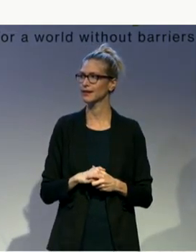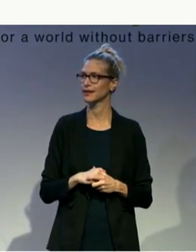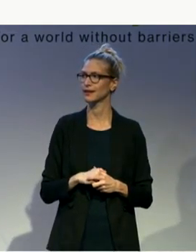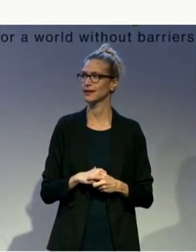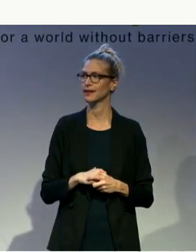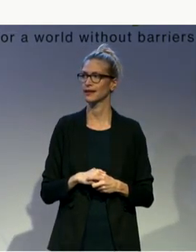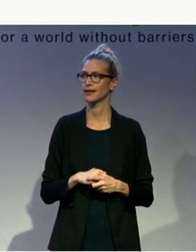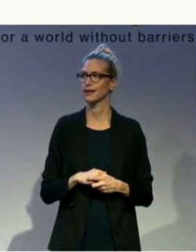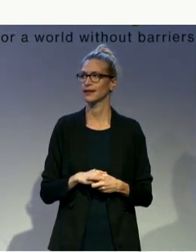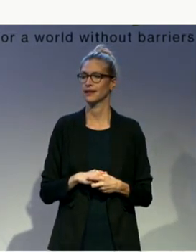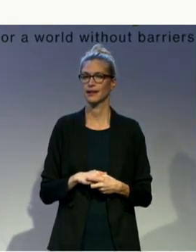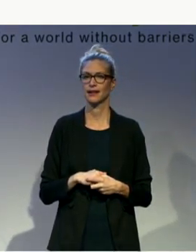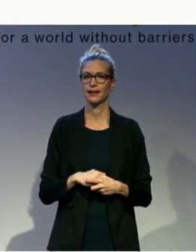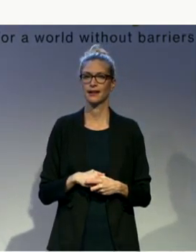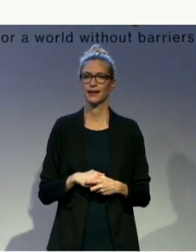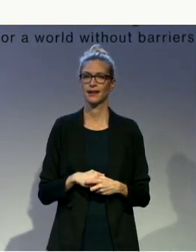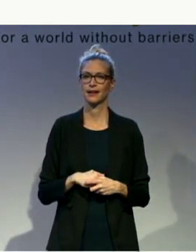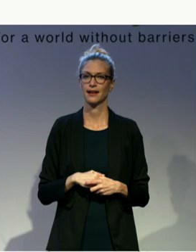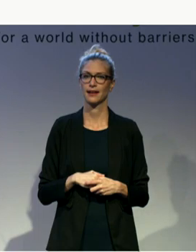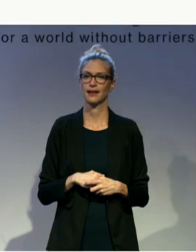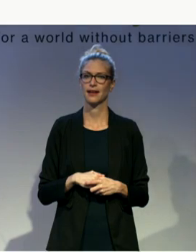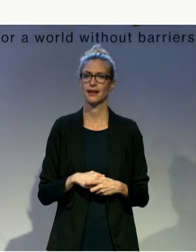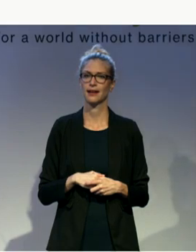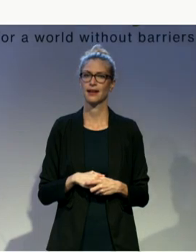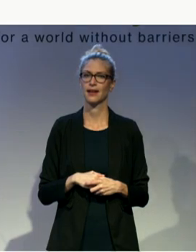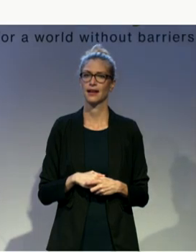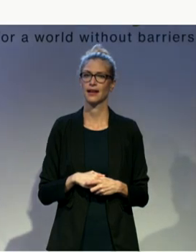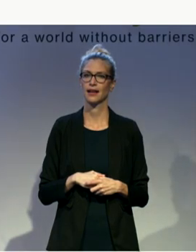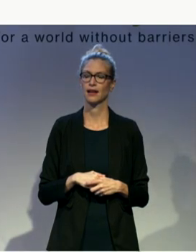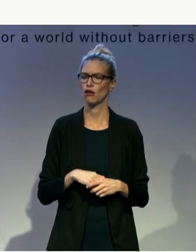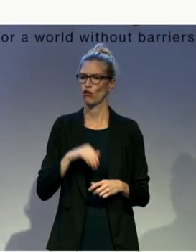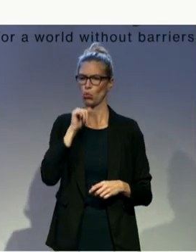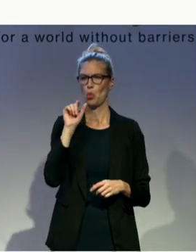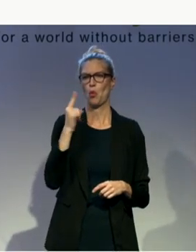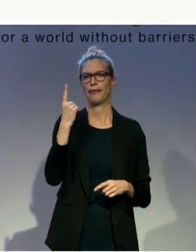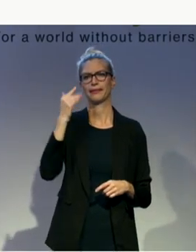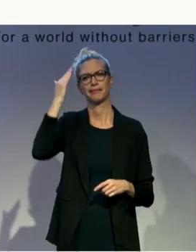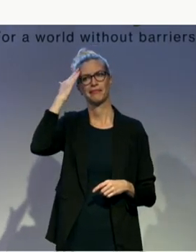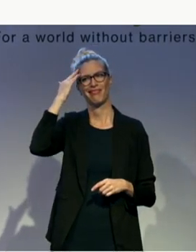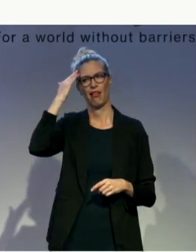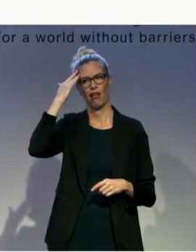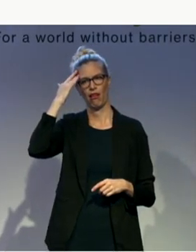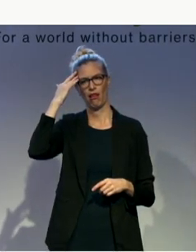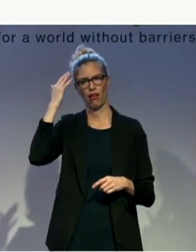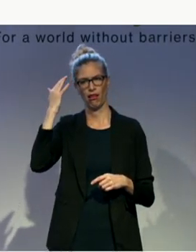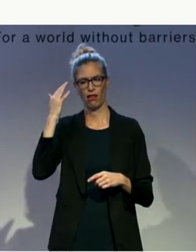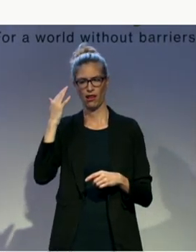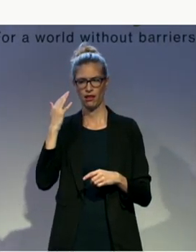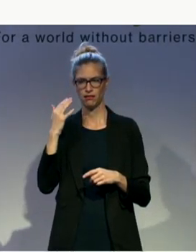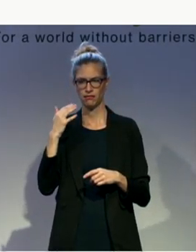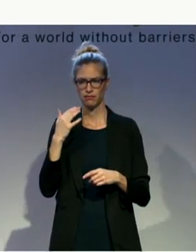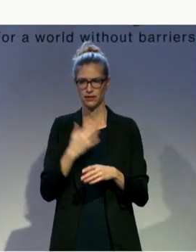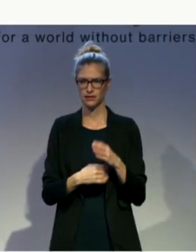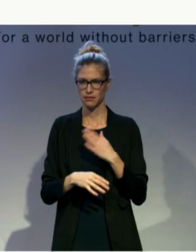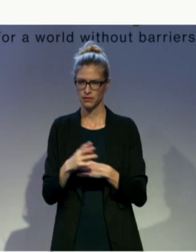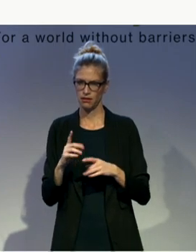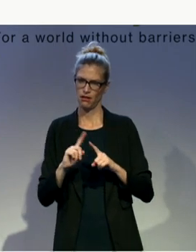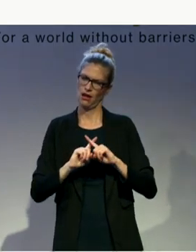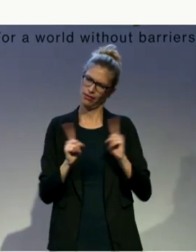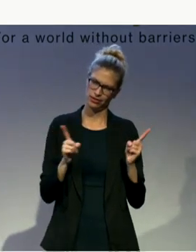disabilities besides intellectual one. My question is to